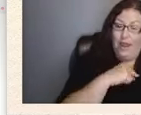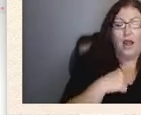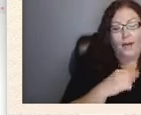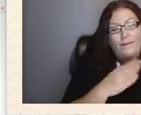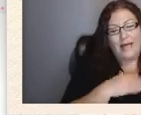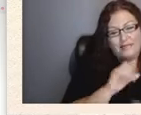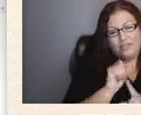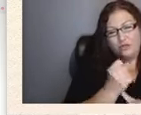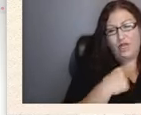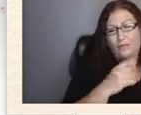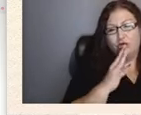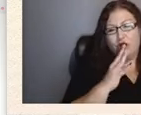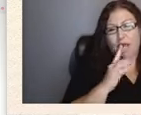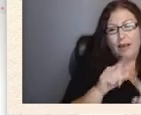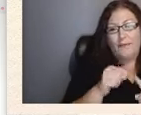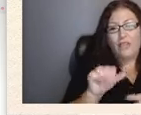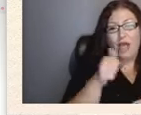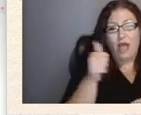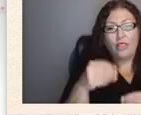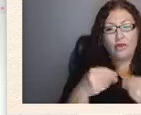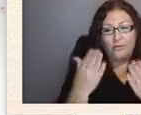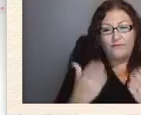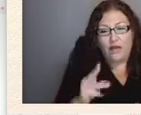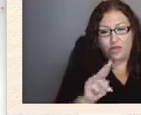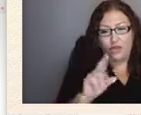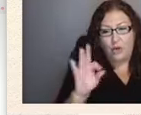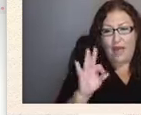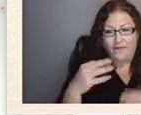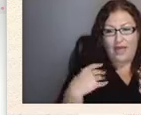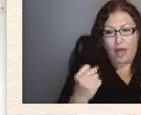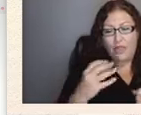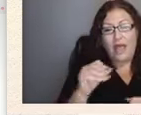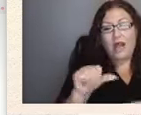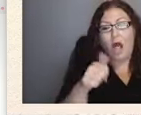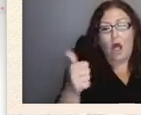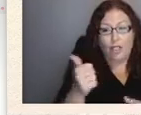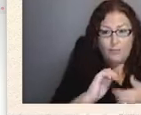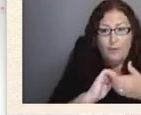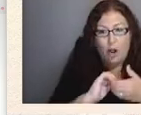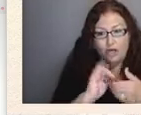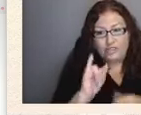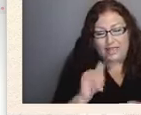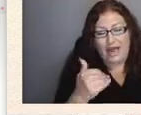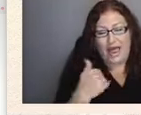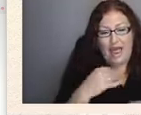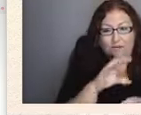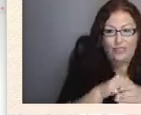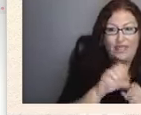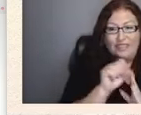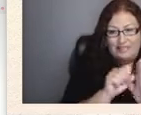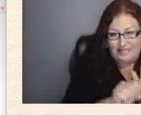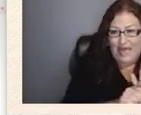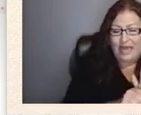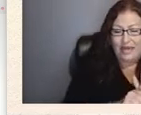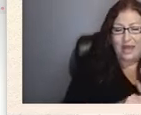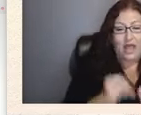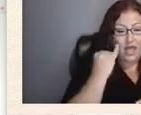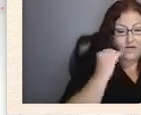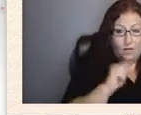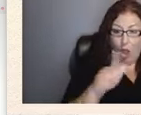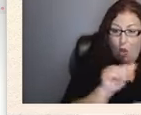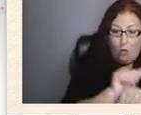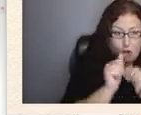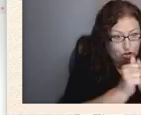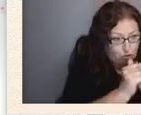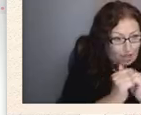the other providers at UF Health and other partners then that I have within the state, but that if we all work together,